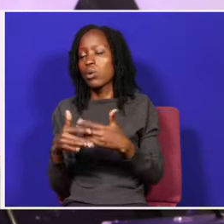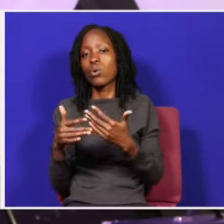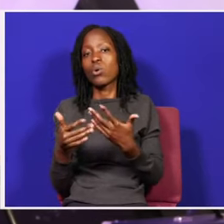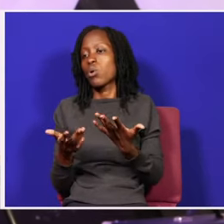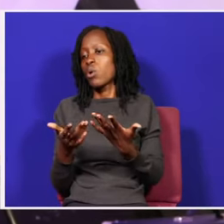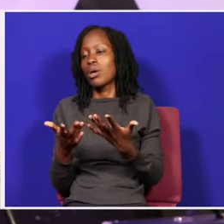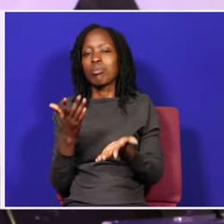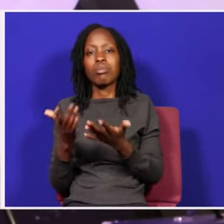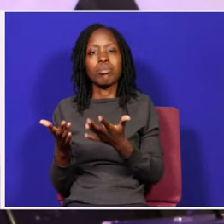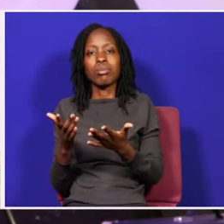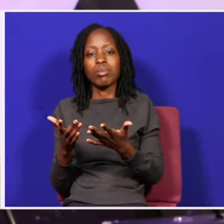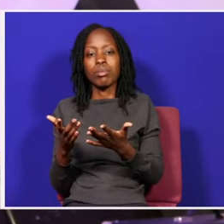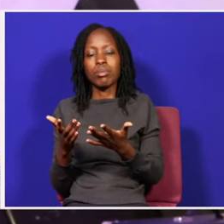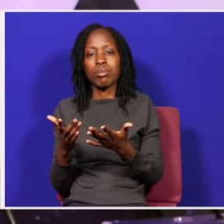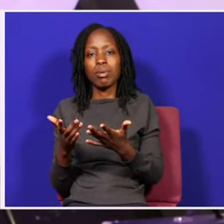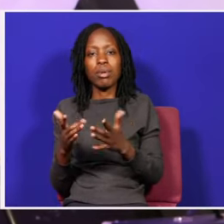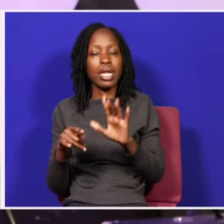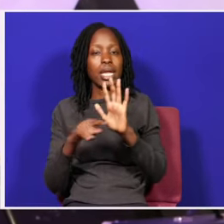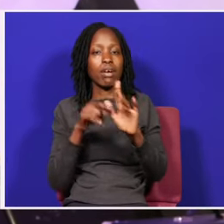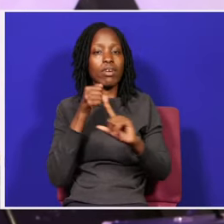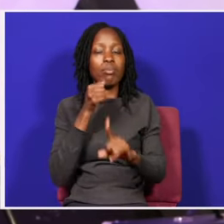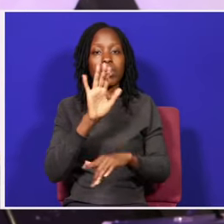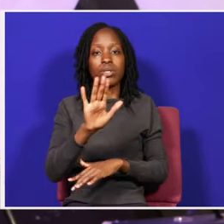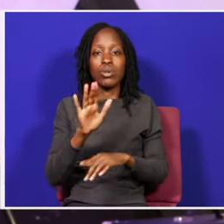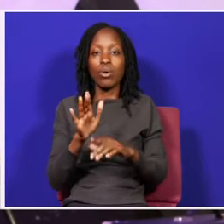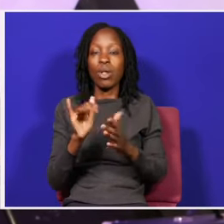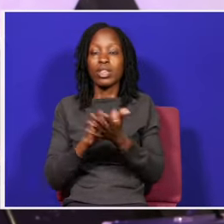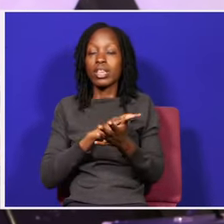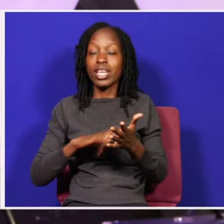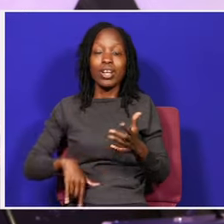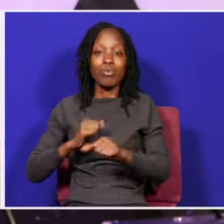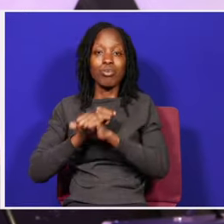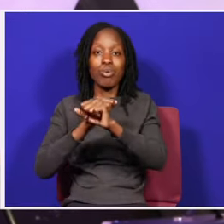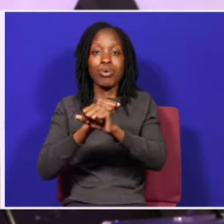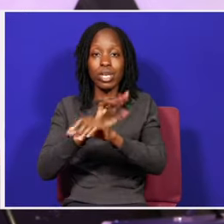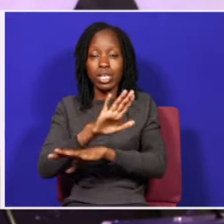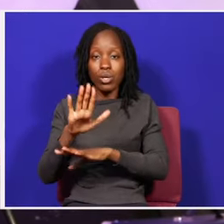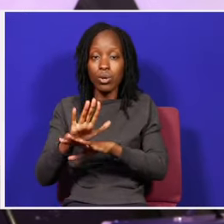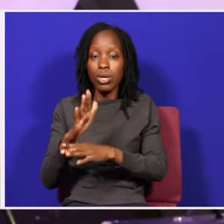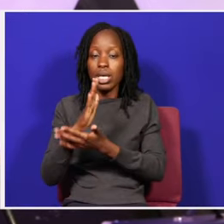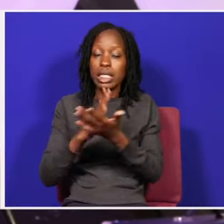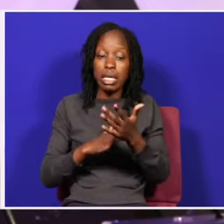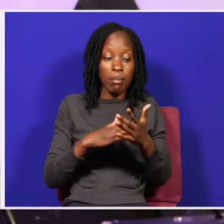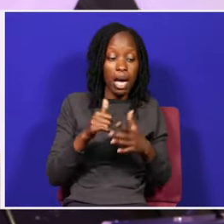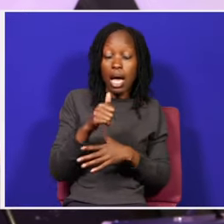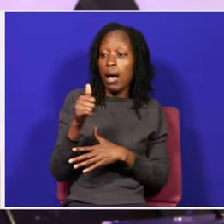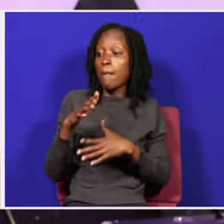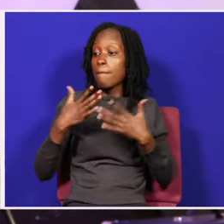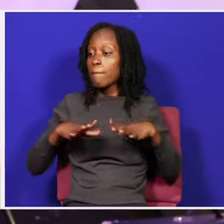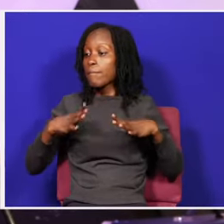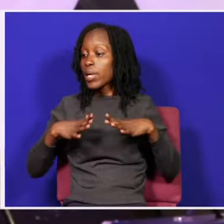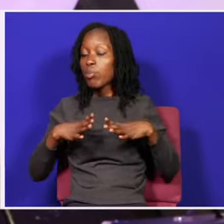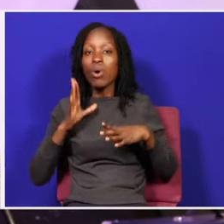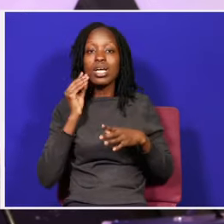life in a way that changes you forever. Maybe there were accidents that didn't involve us, but they involved